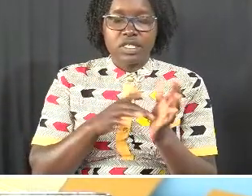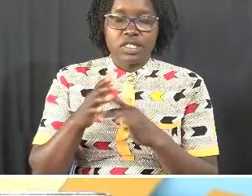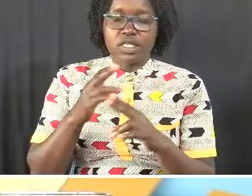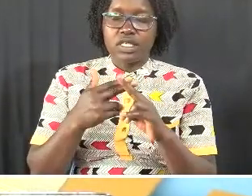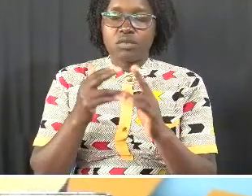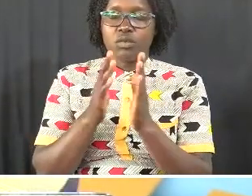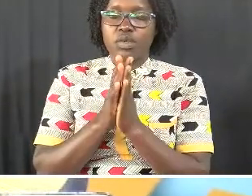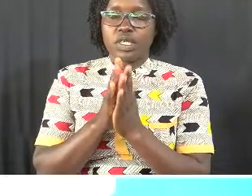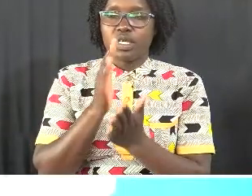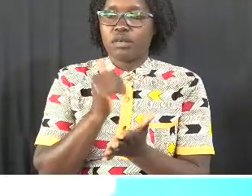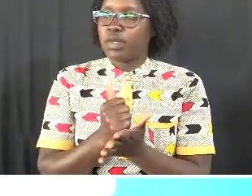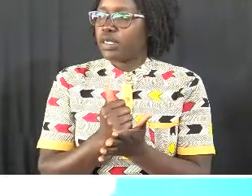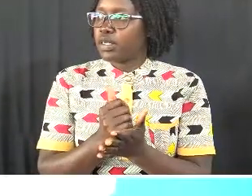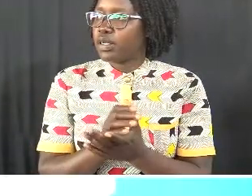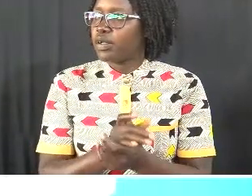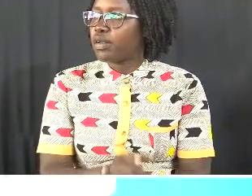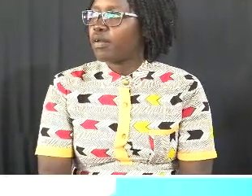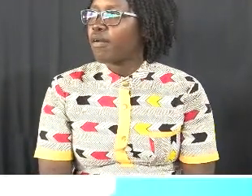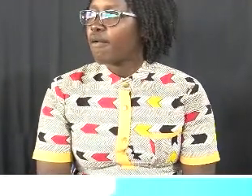Amen.